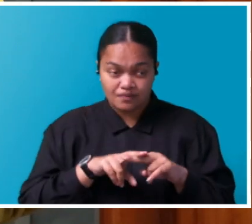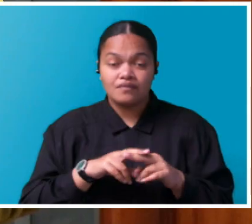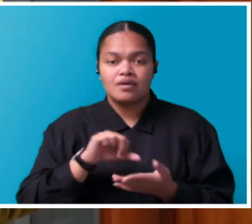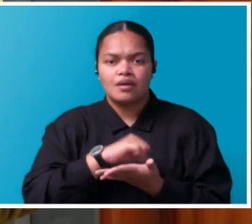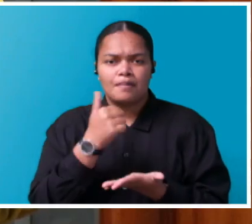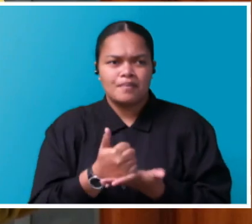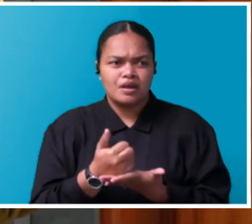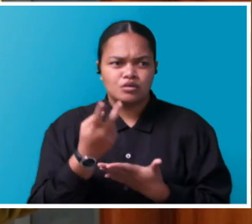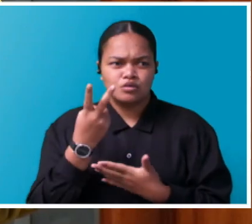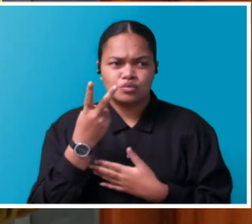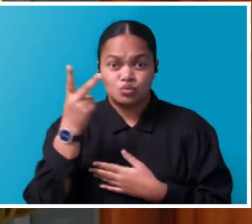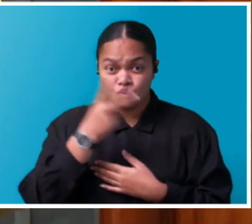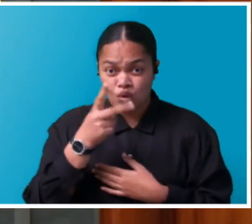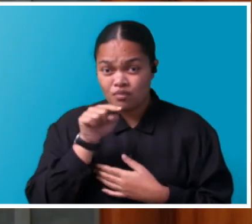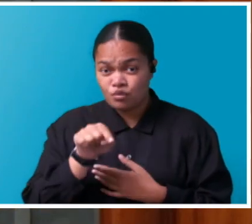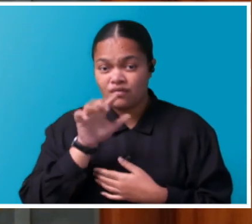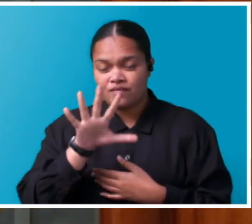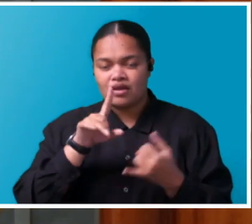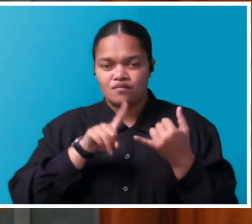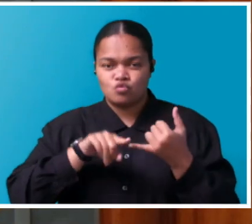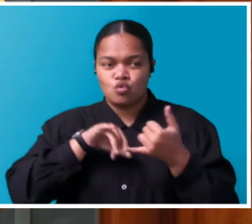total of 12.5